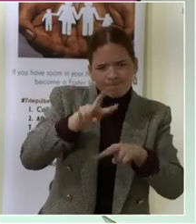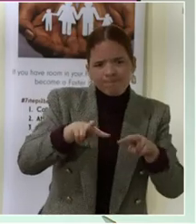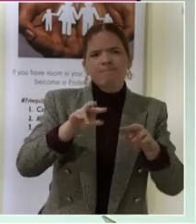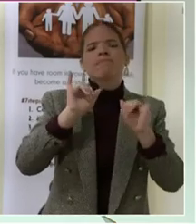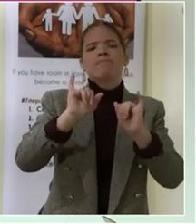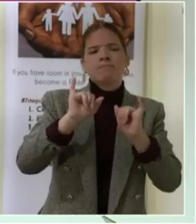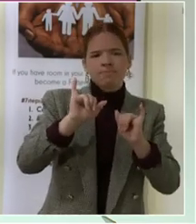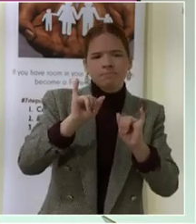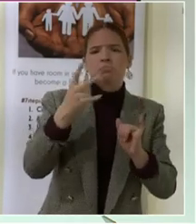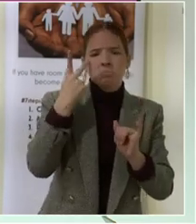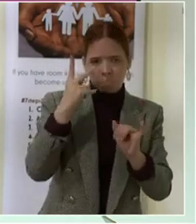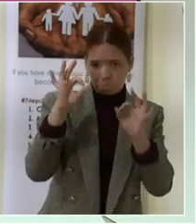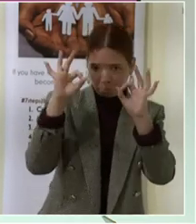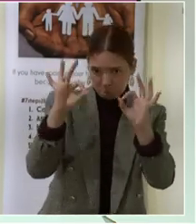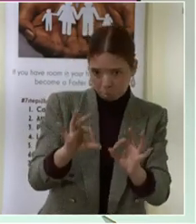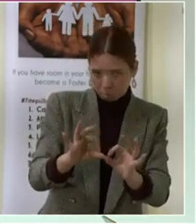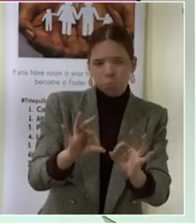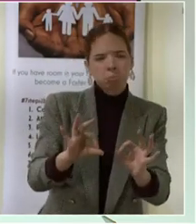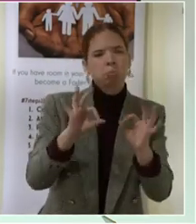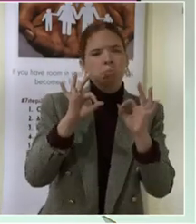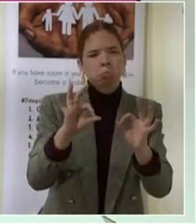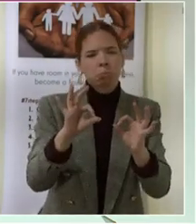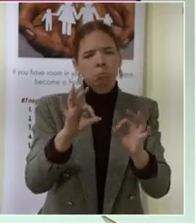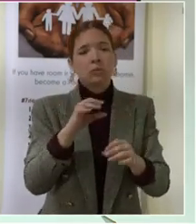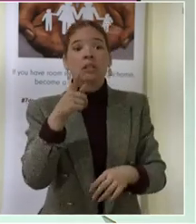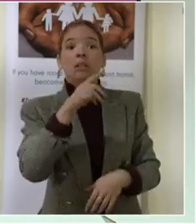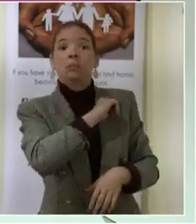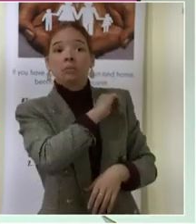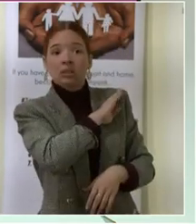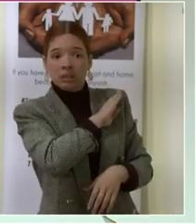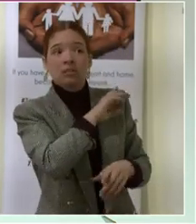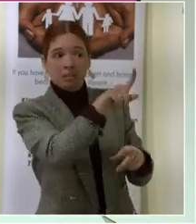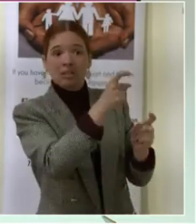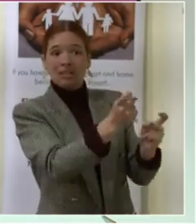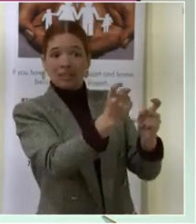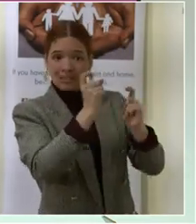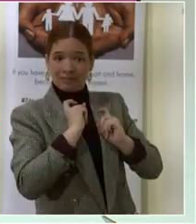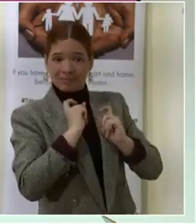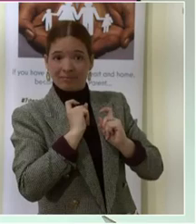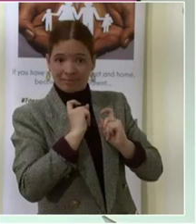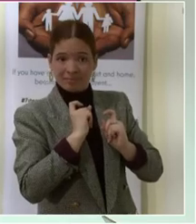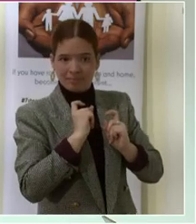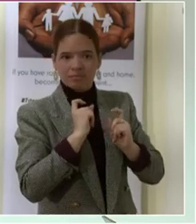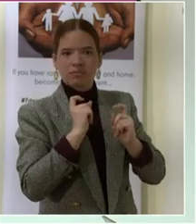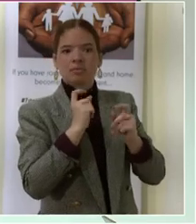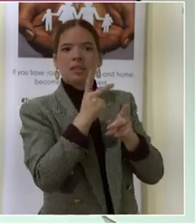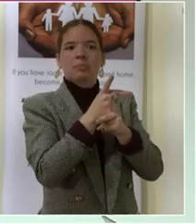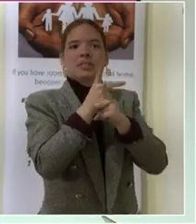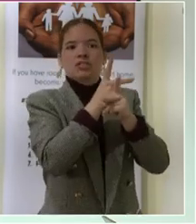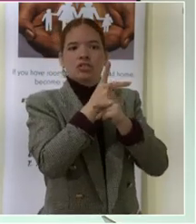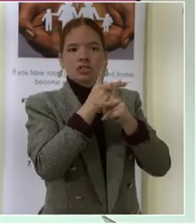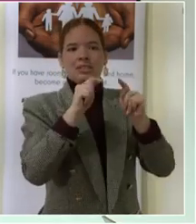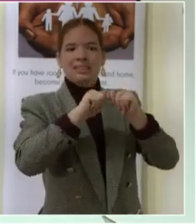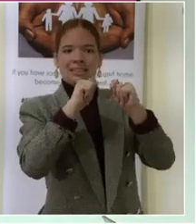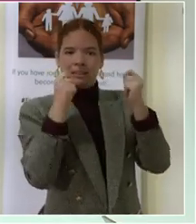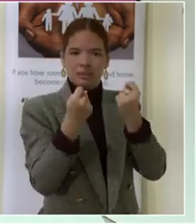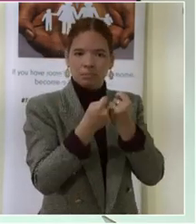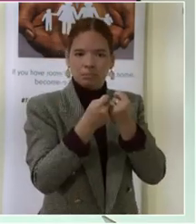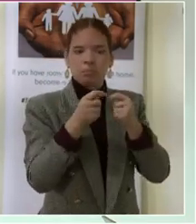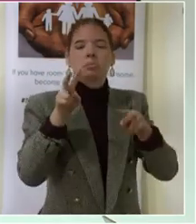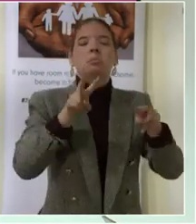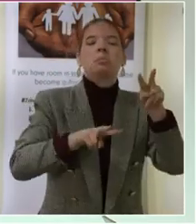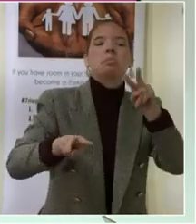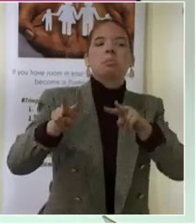also, through the mayor's support, we now have a grants monitoring team, and we'll empower other stakeholders to help us to monitor the grants. And